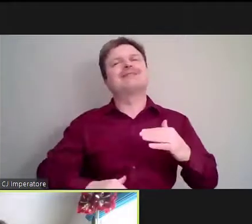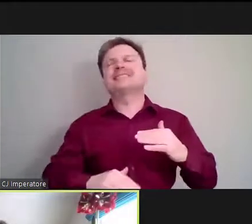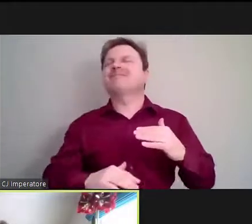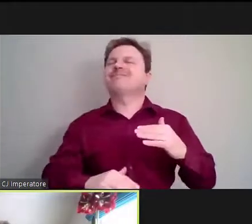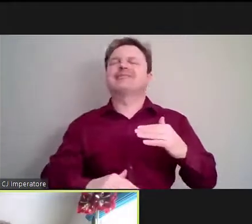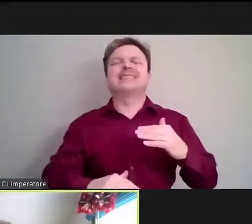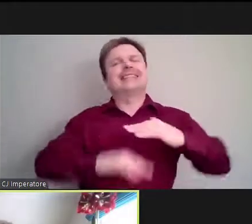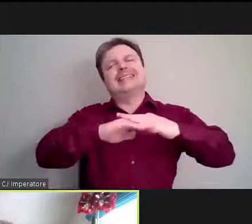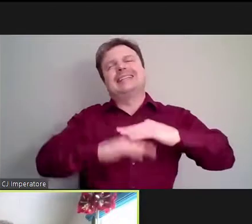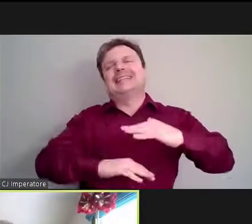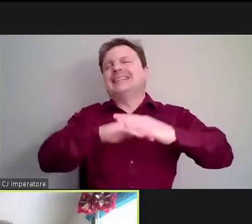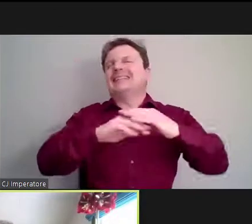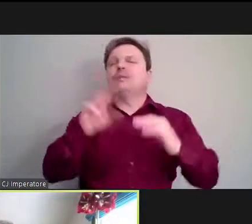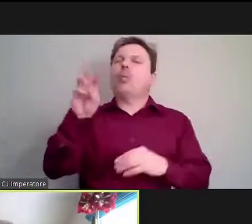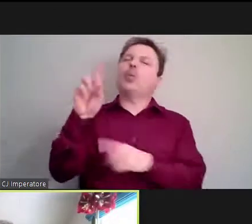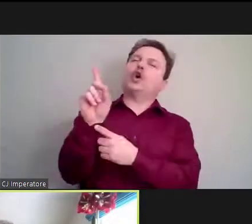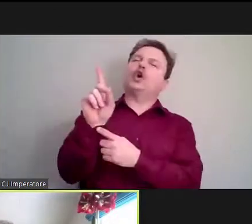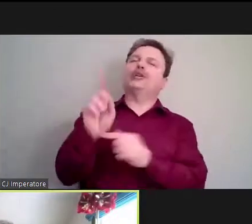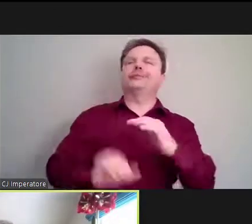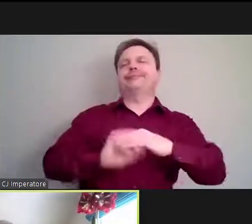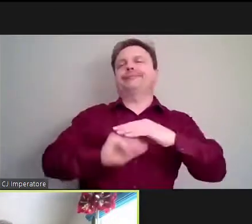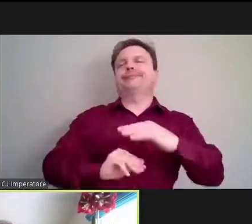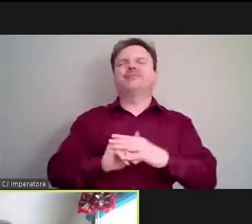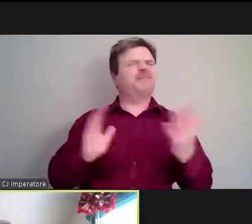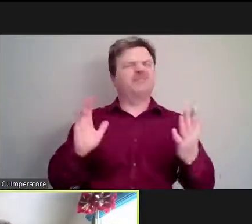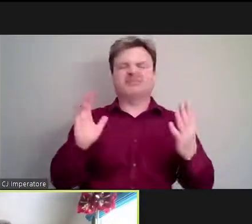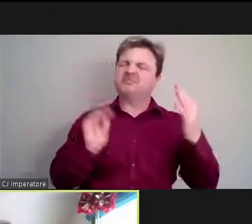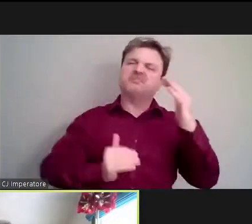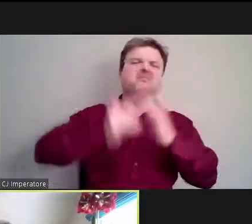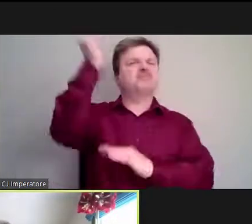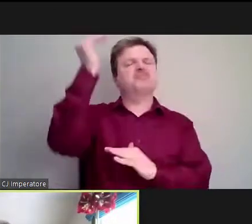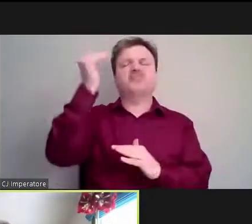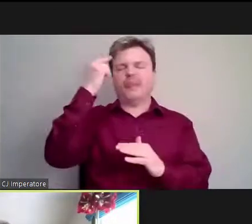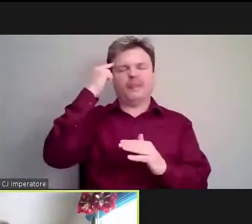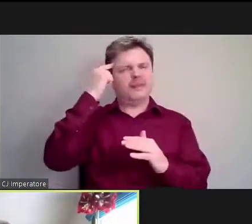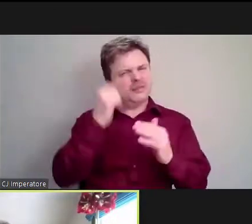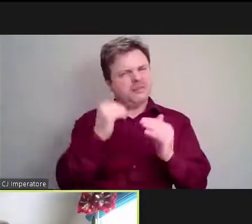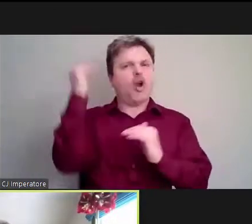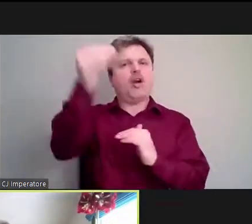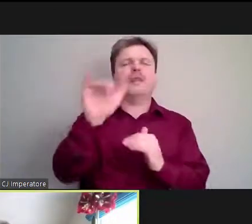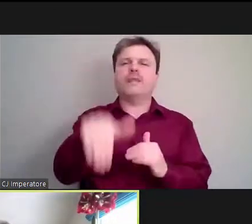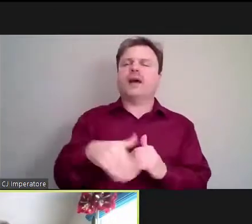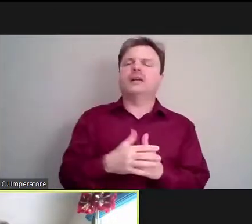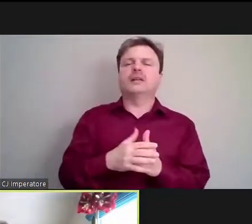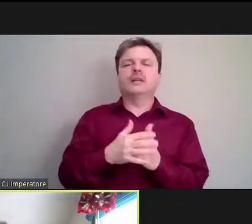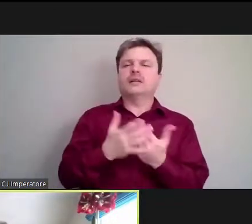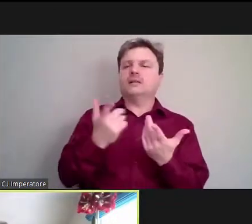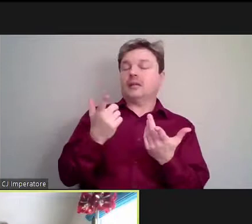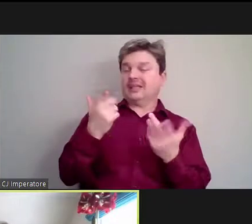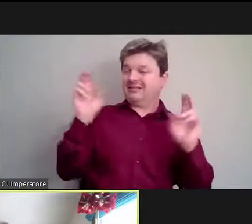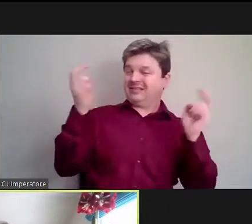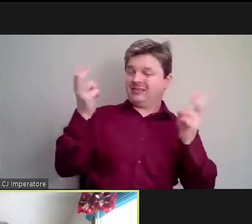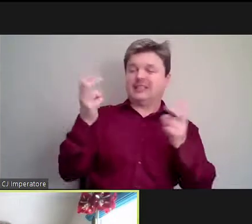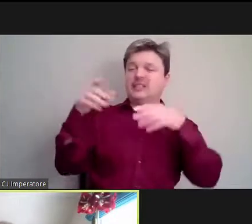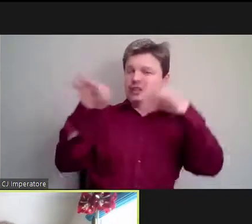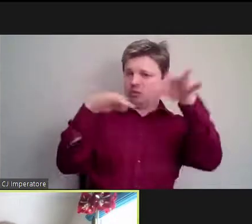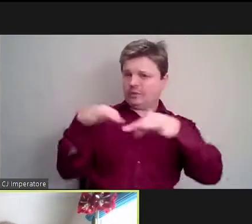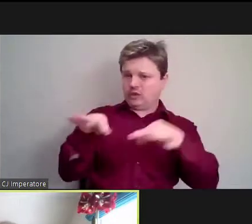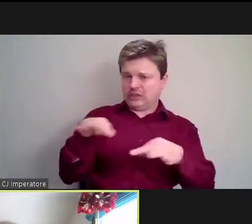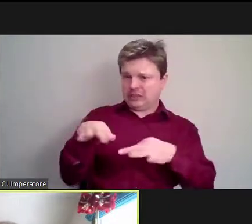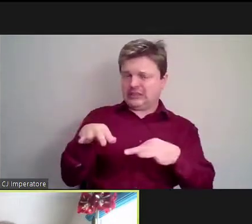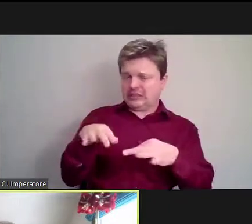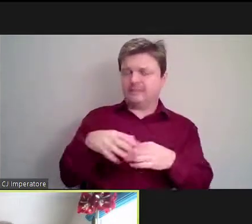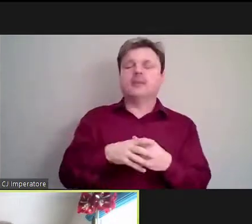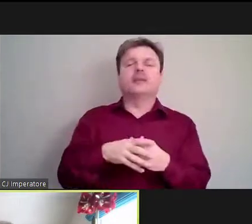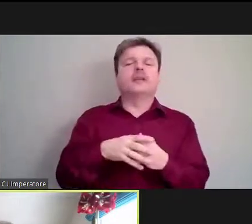thinking beyond the Word document when considering questions like description. That is understanding